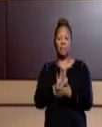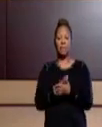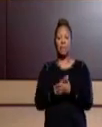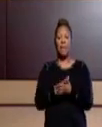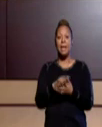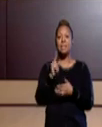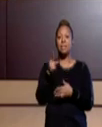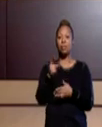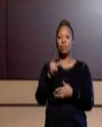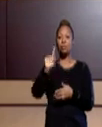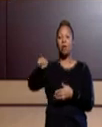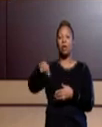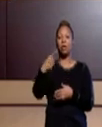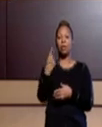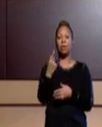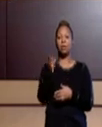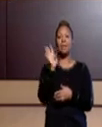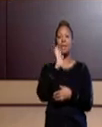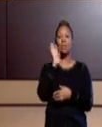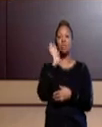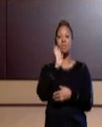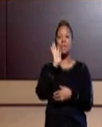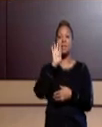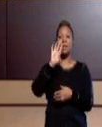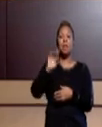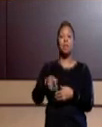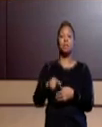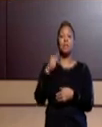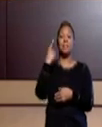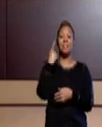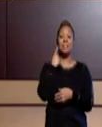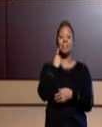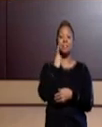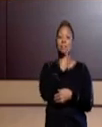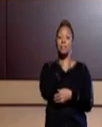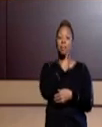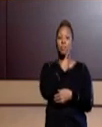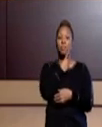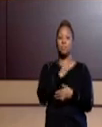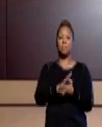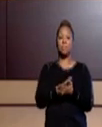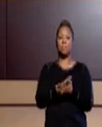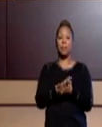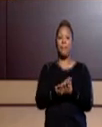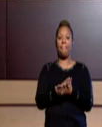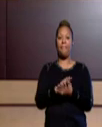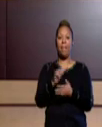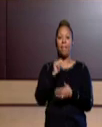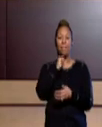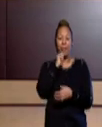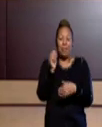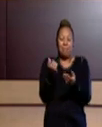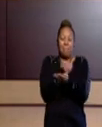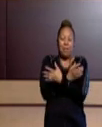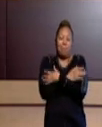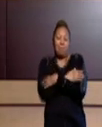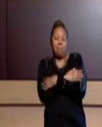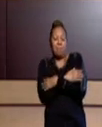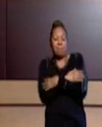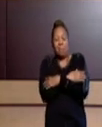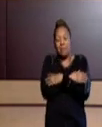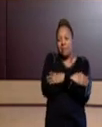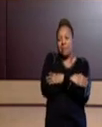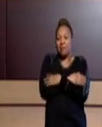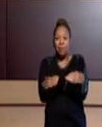that you are alone. Can you speak to the singles right now that they don't have anybody to hold them, cuddle with